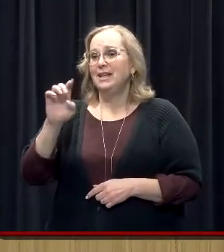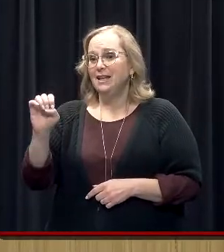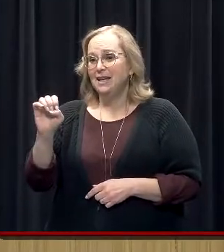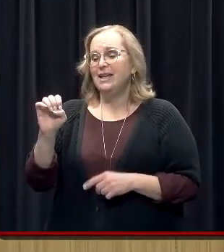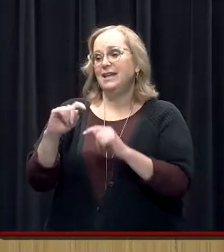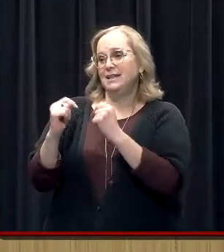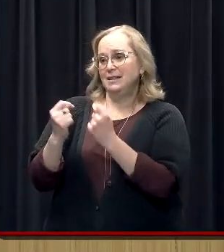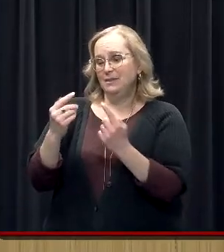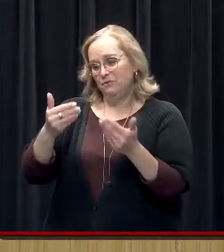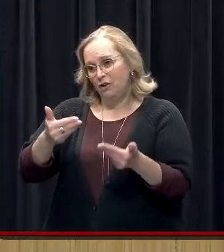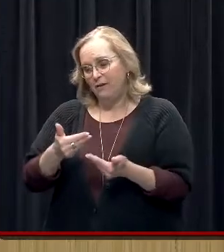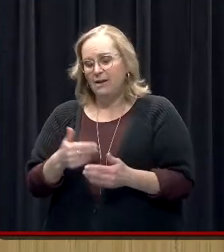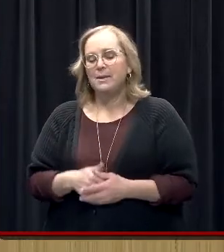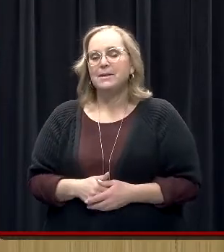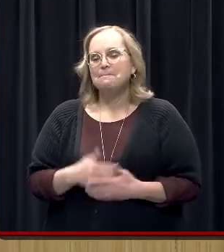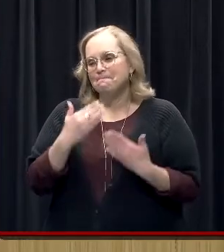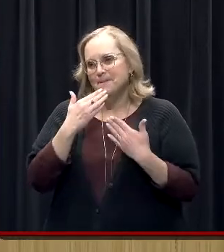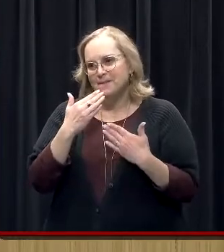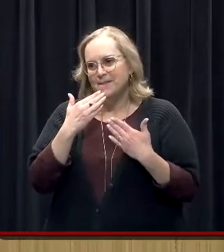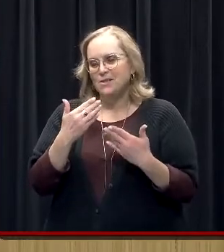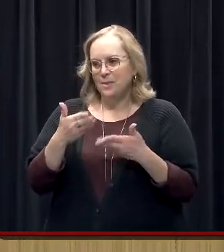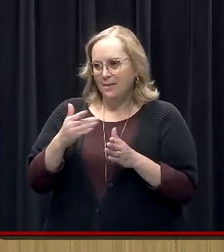observe. And that's it for me.